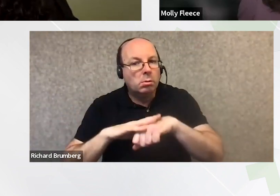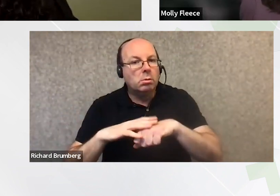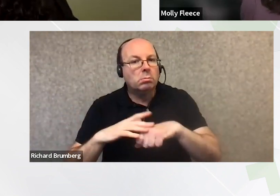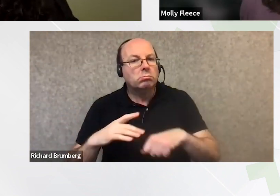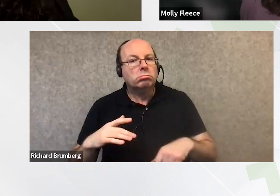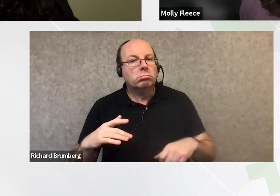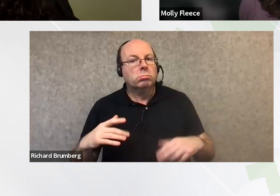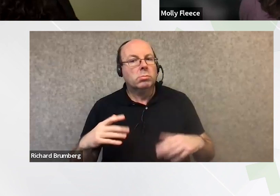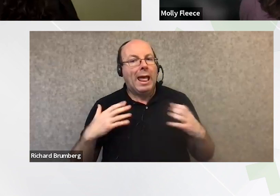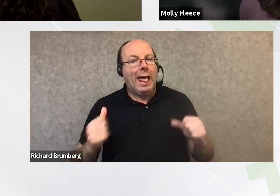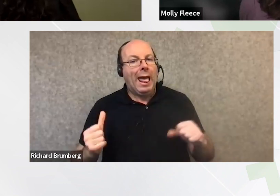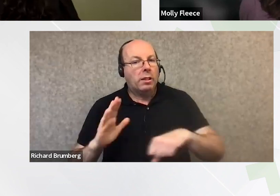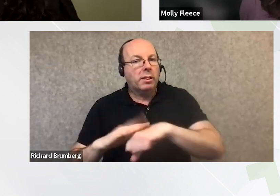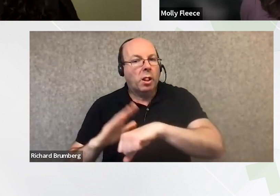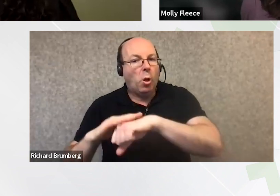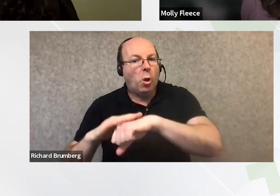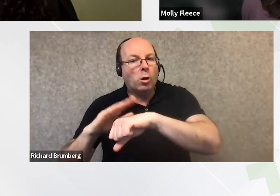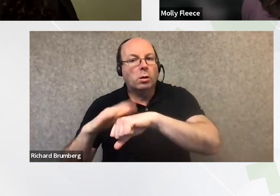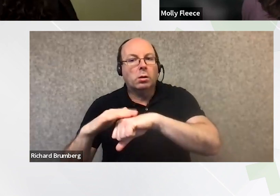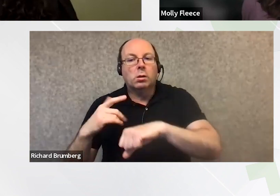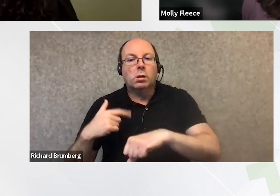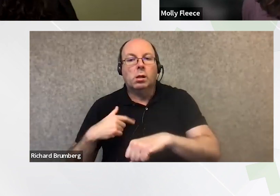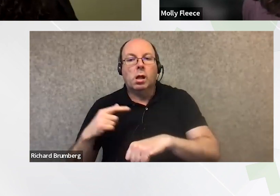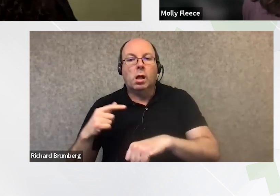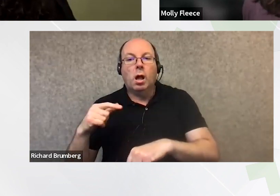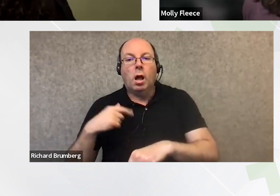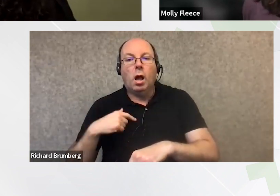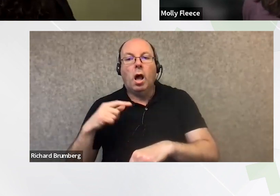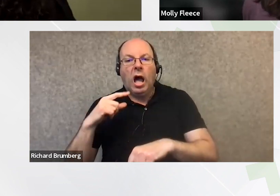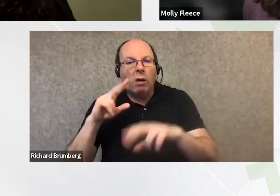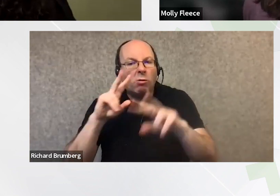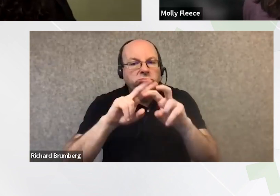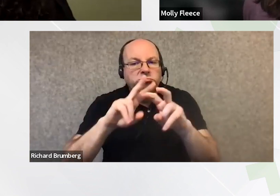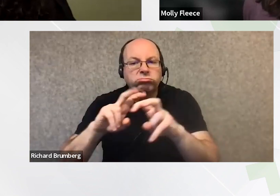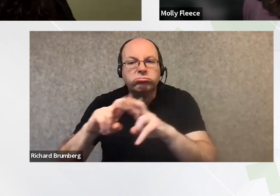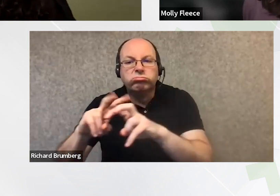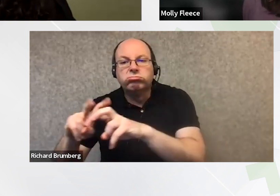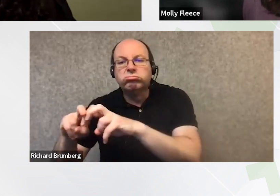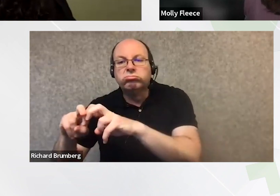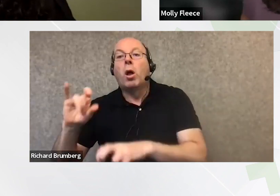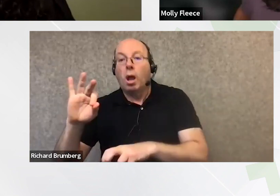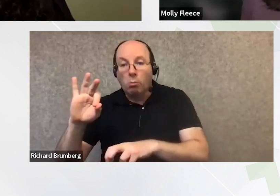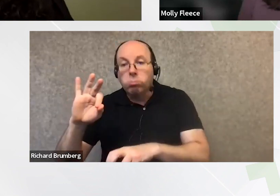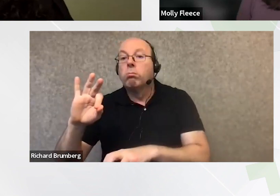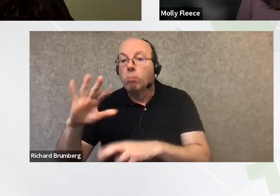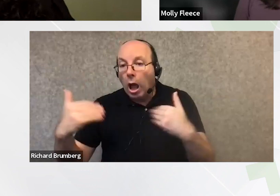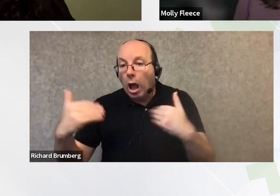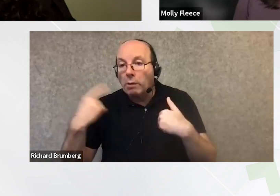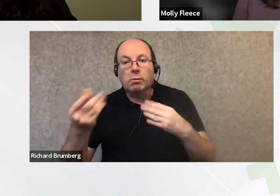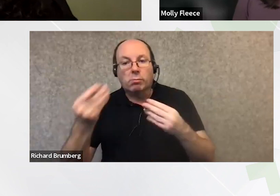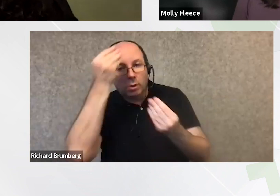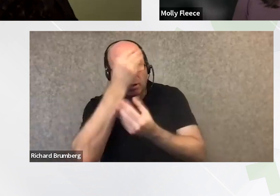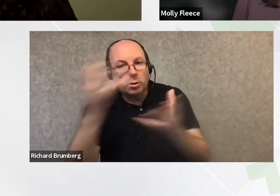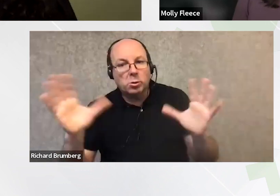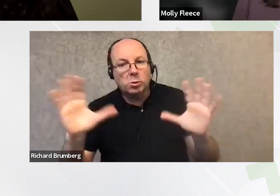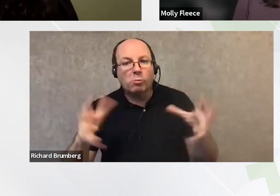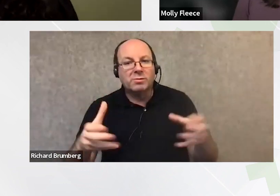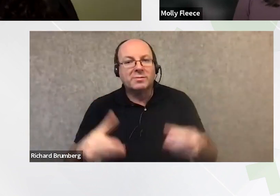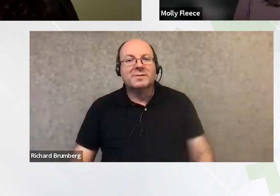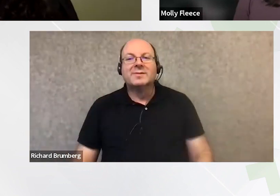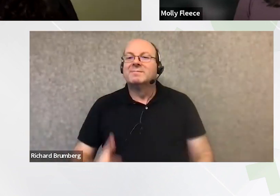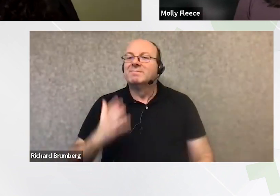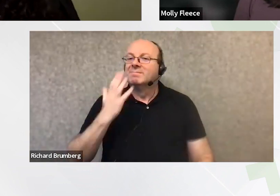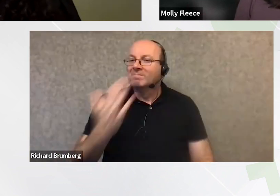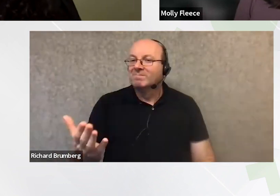out, but I will keep my ears to the ground for it, and happy to update the group if anything comes up. Sounds good. Well, thank you again,